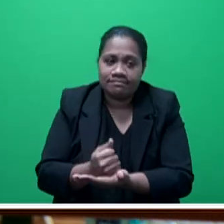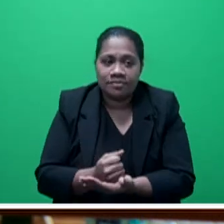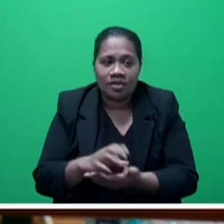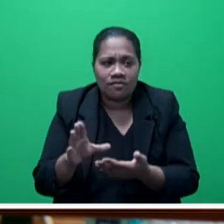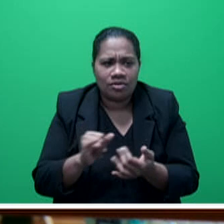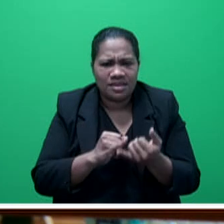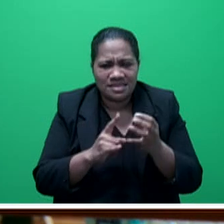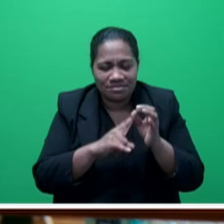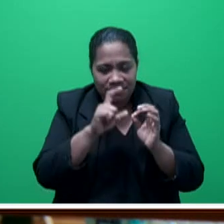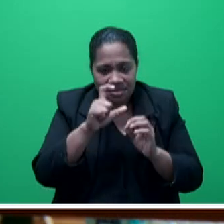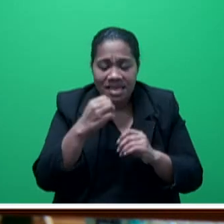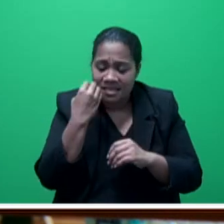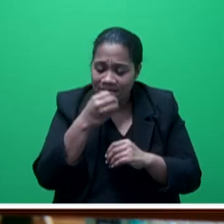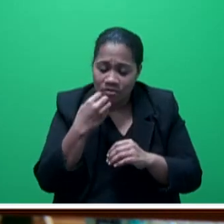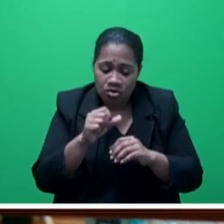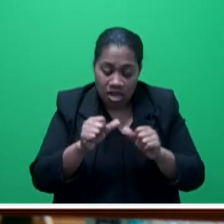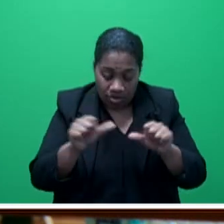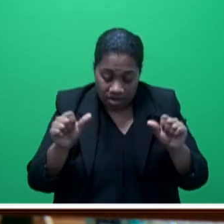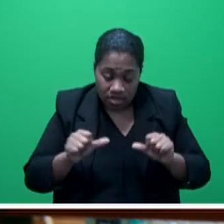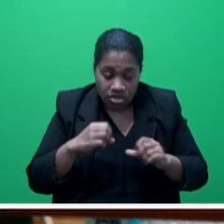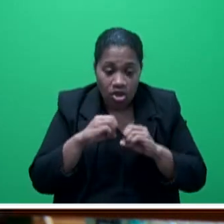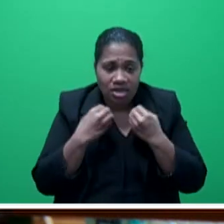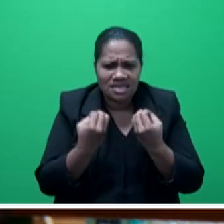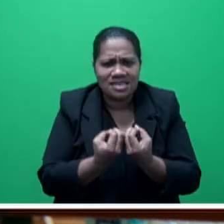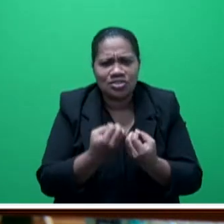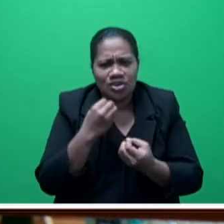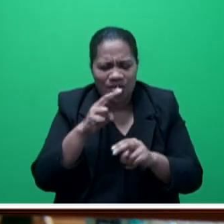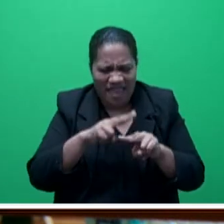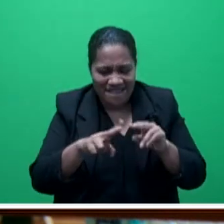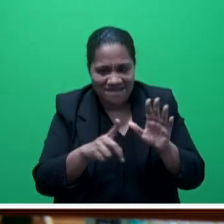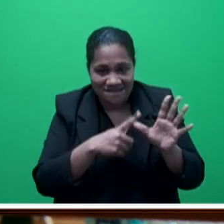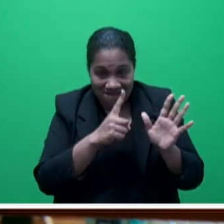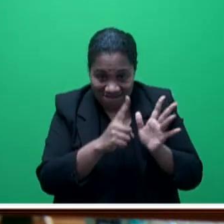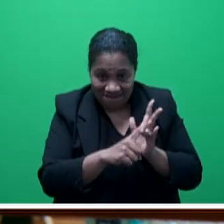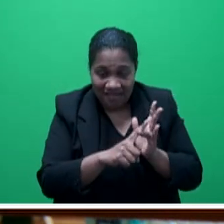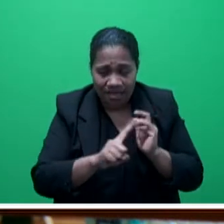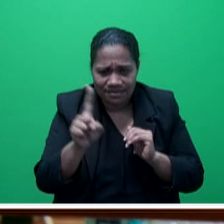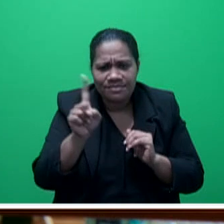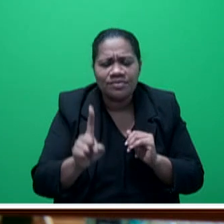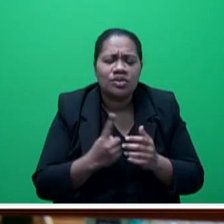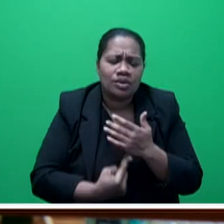Food Agriculture Organization FAO. Honourable Speaker said, as of today, a total of